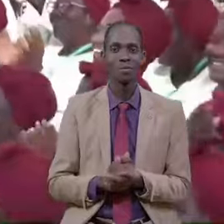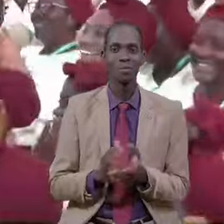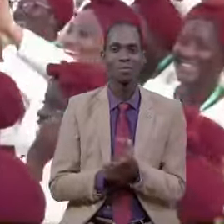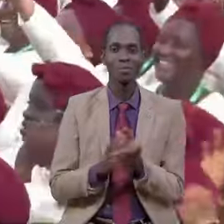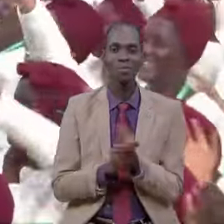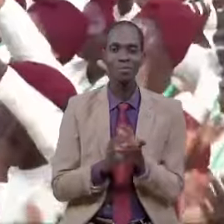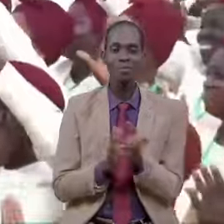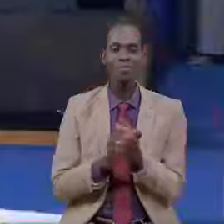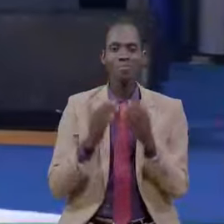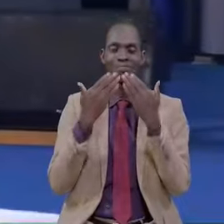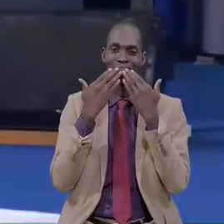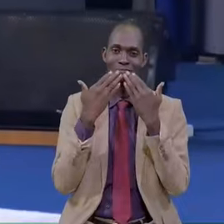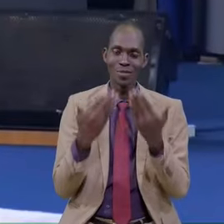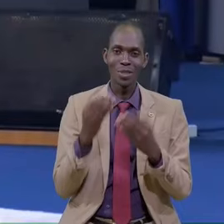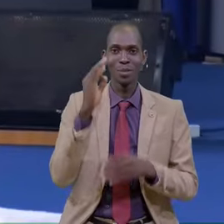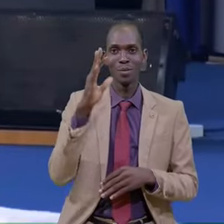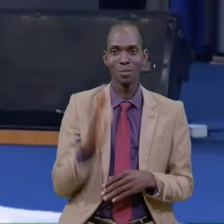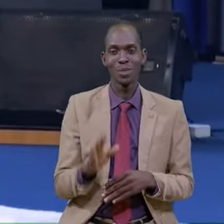thank you Pastor